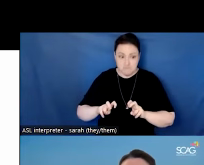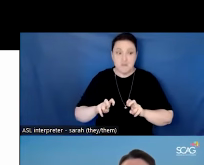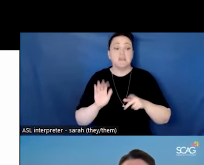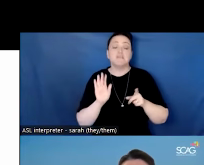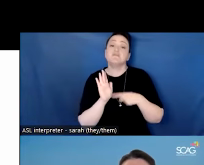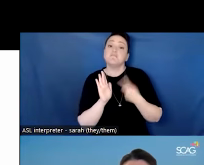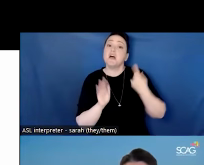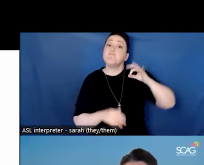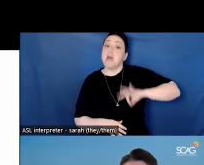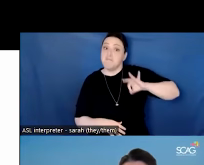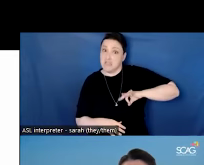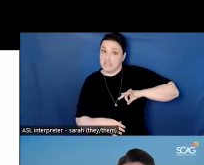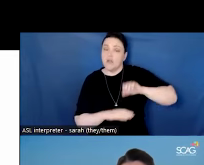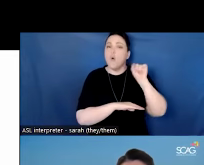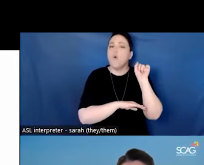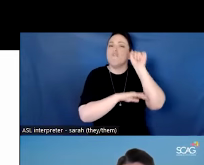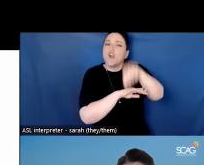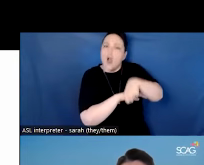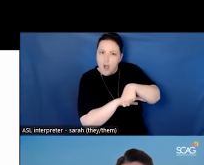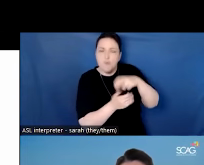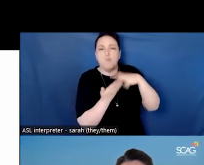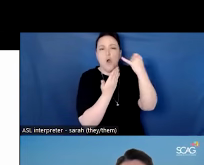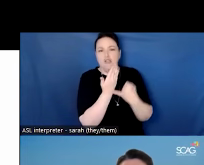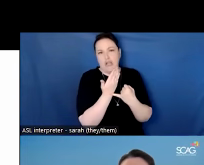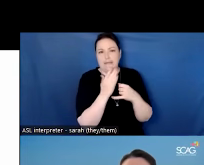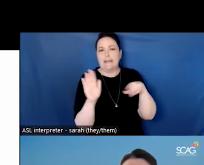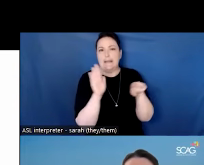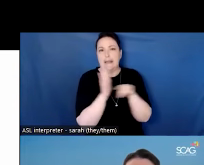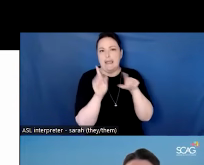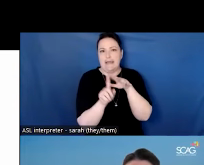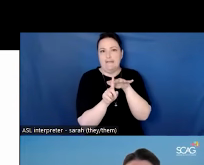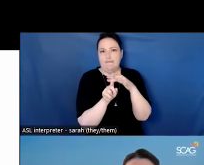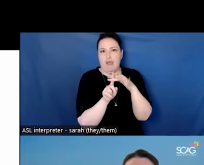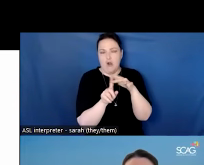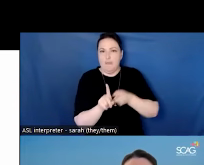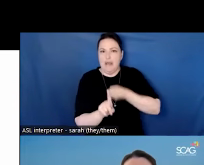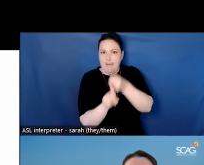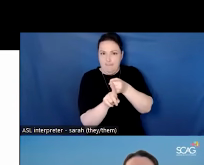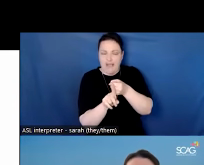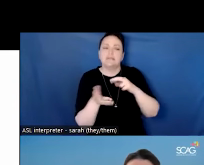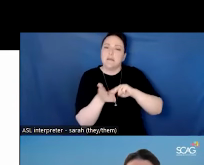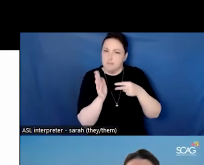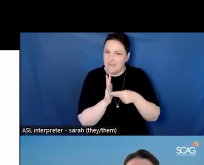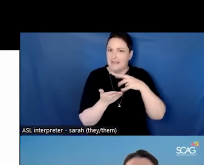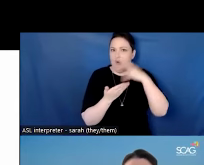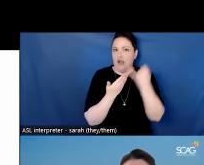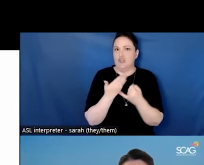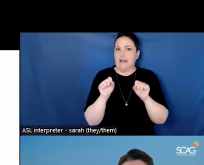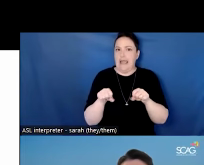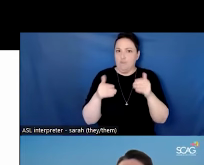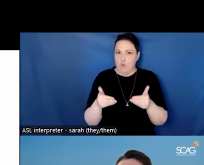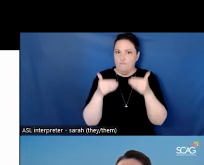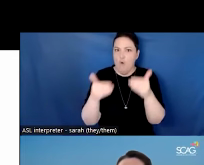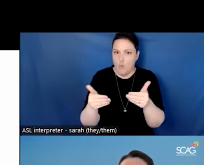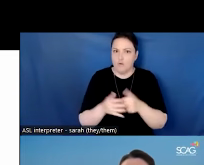overcome the project negative environmental impacts so that a project can still move forward. So at the end of the day,